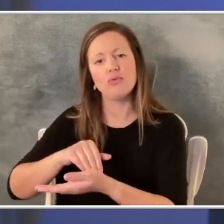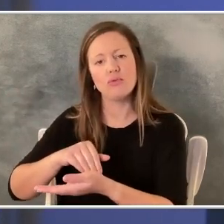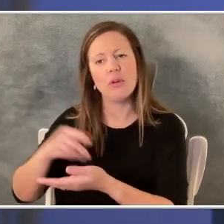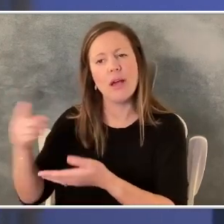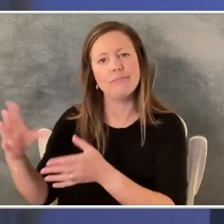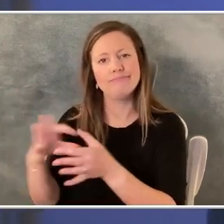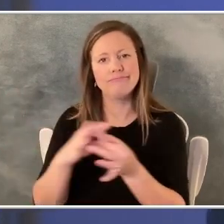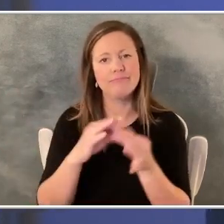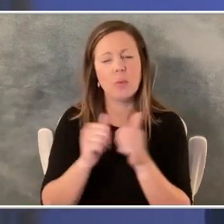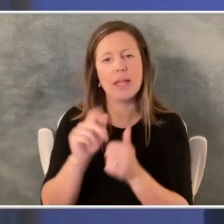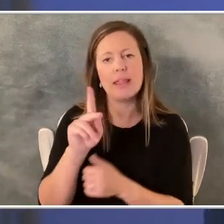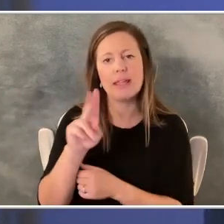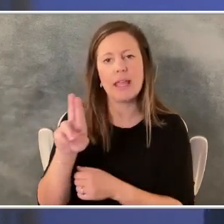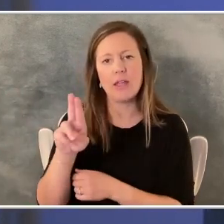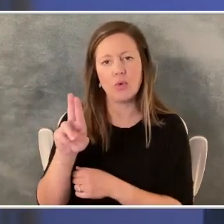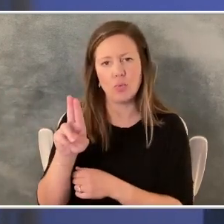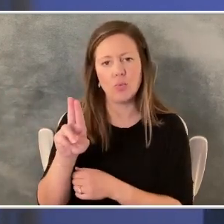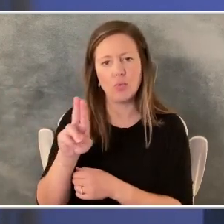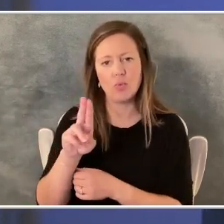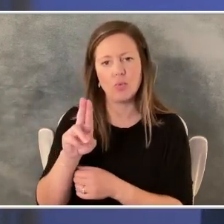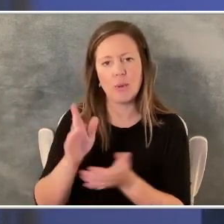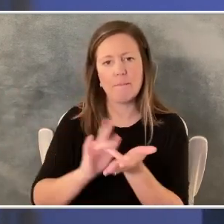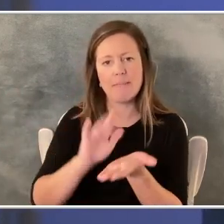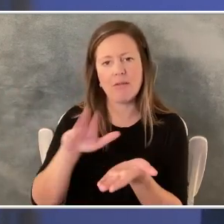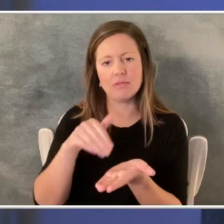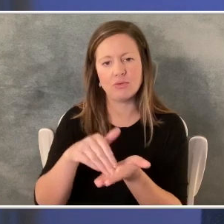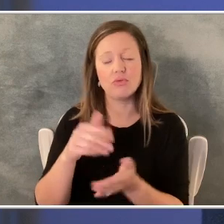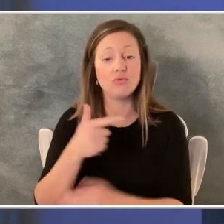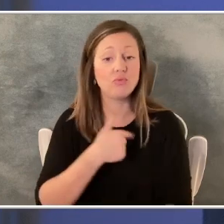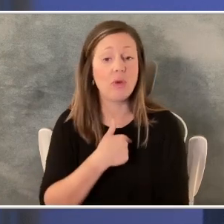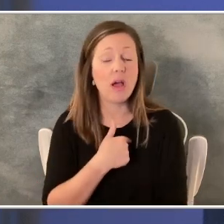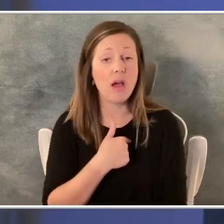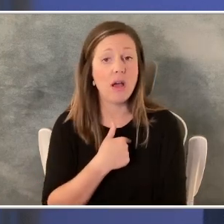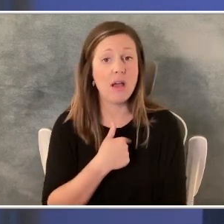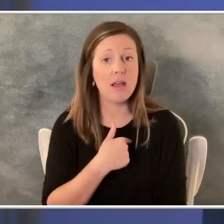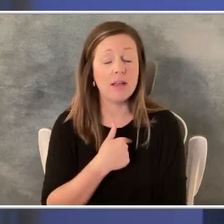so I sought out and found a